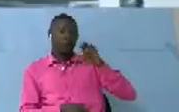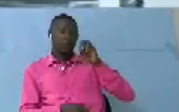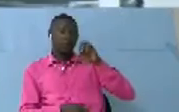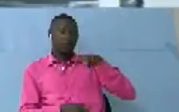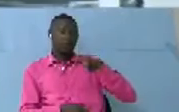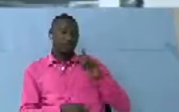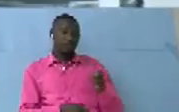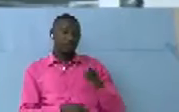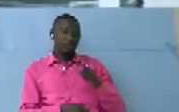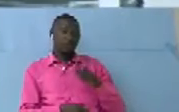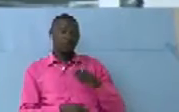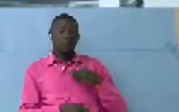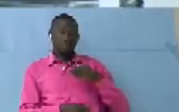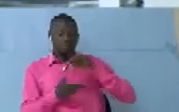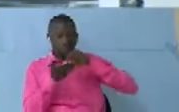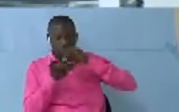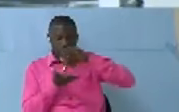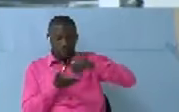How do I know that?